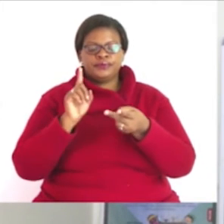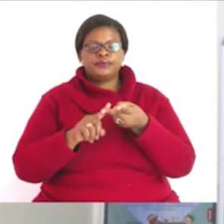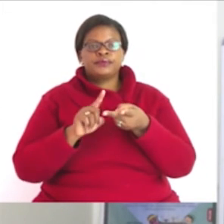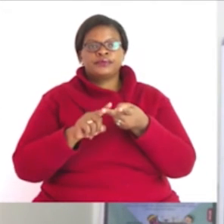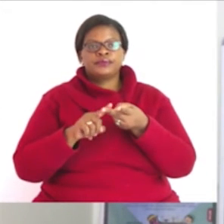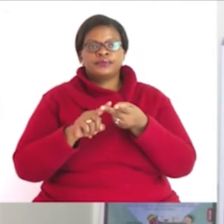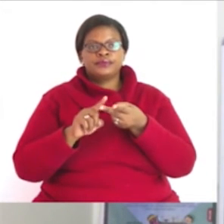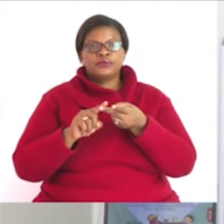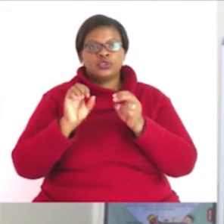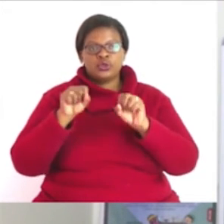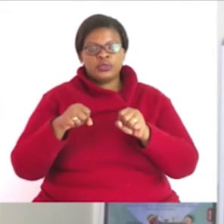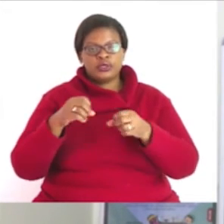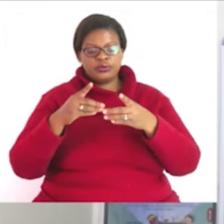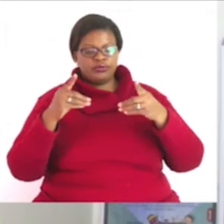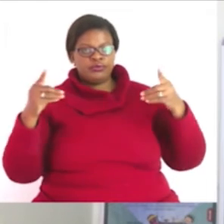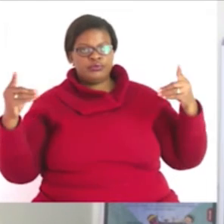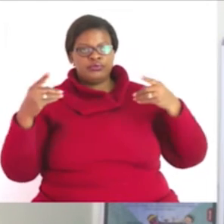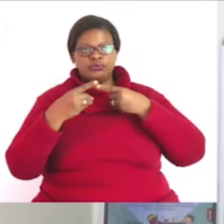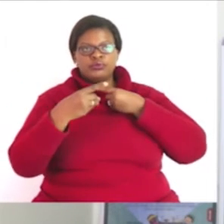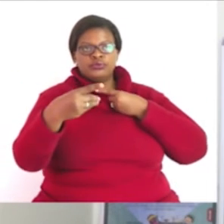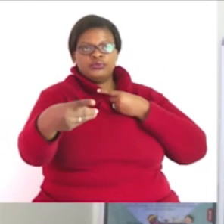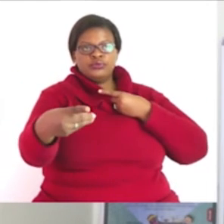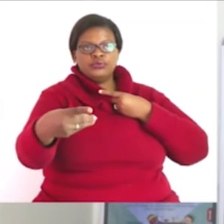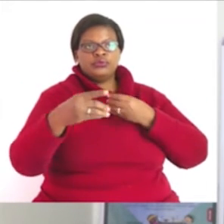Secondly, you make sure you keep your social distance.